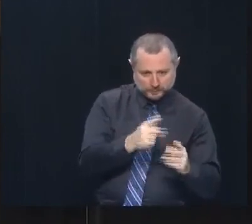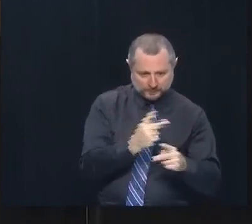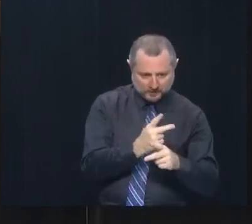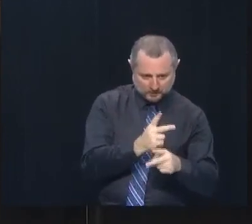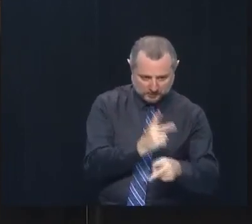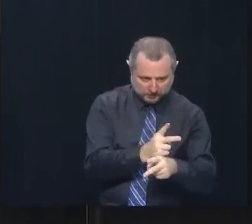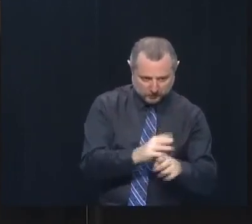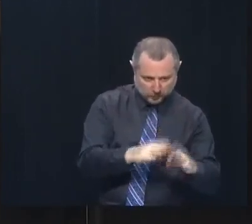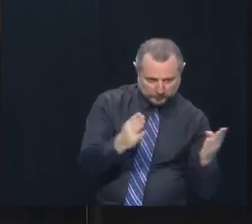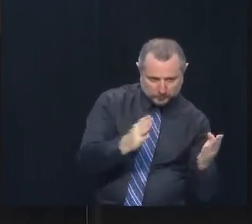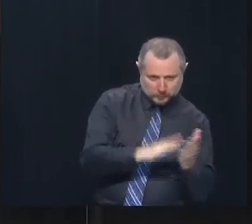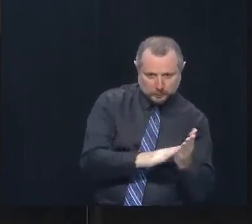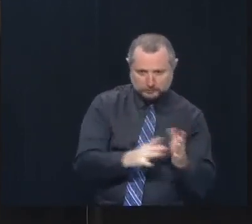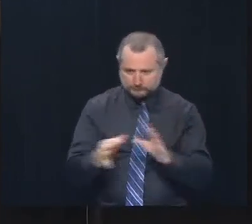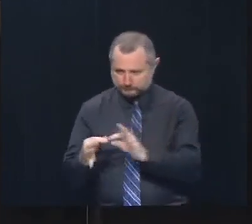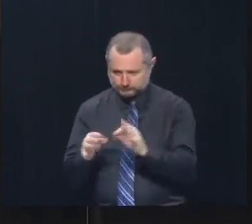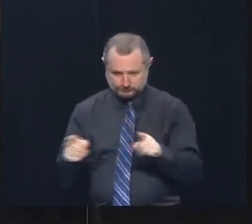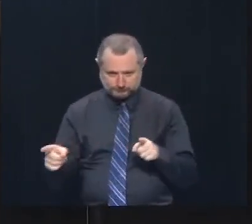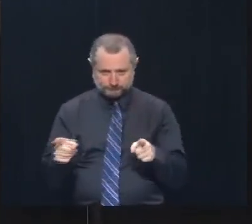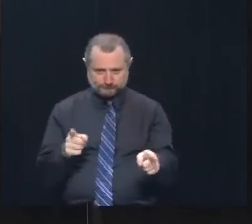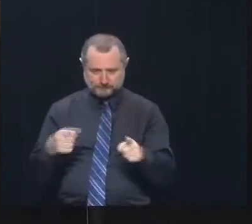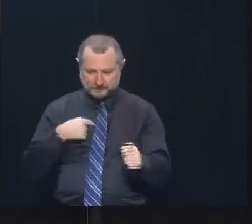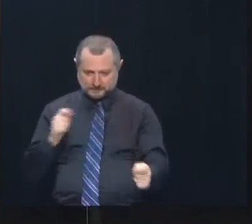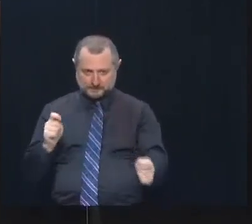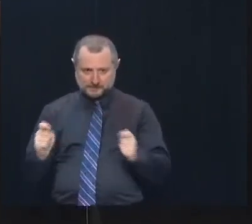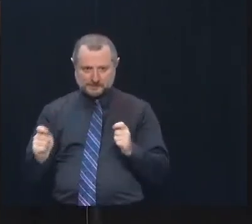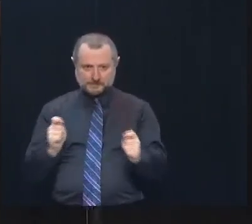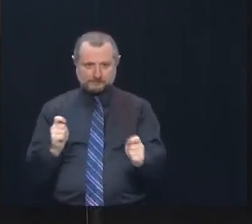And if we have to make that adjustment, we'll make that adjustment.